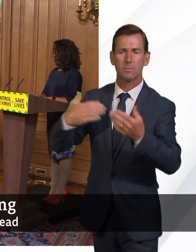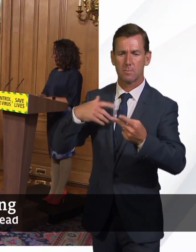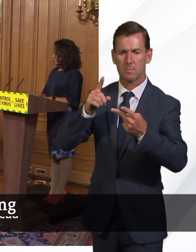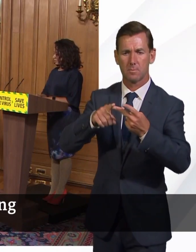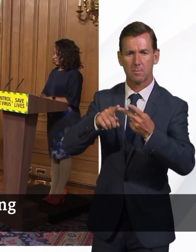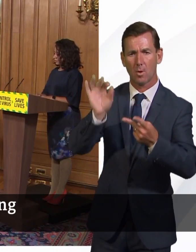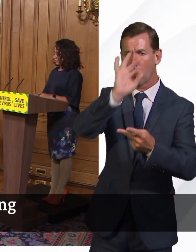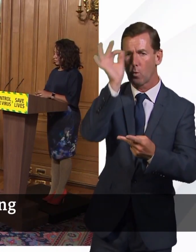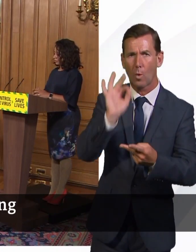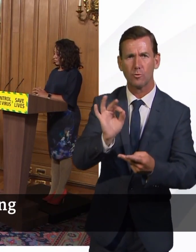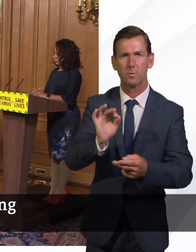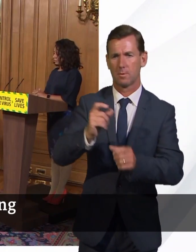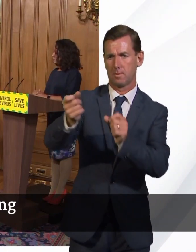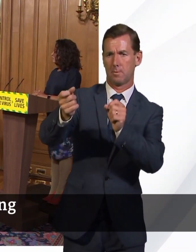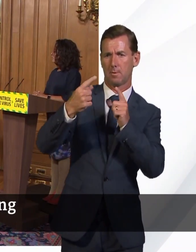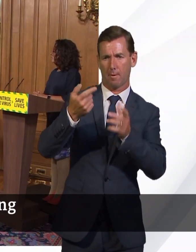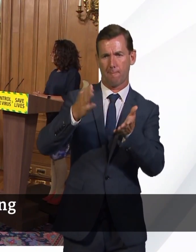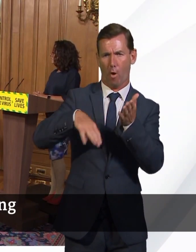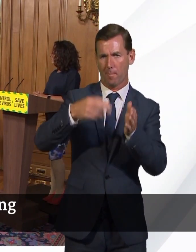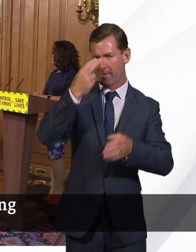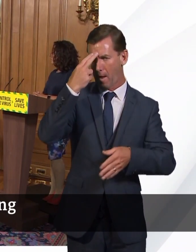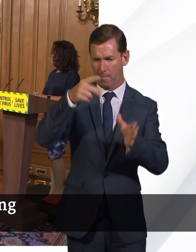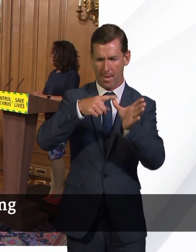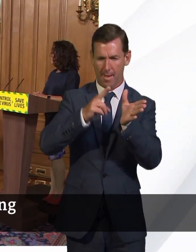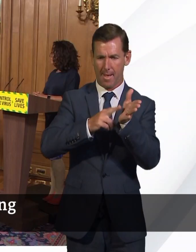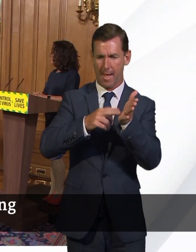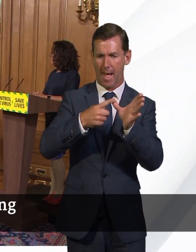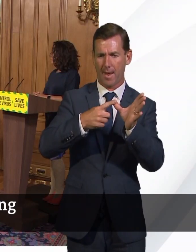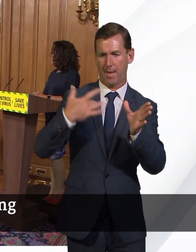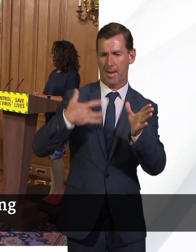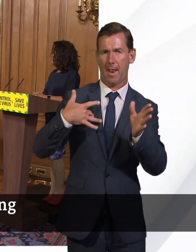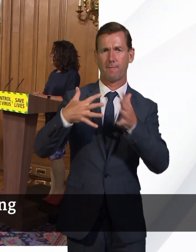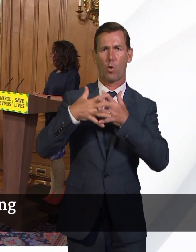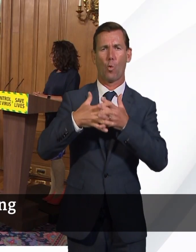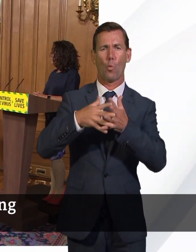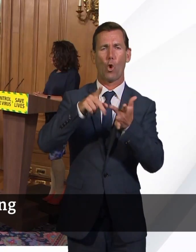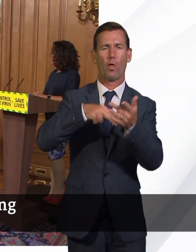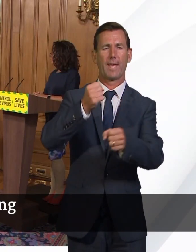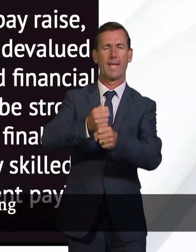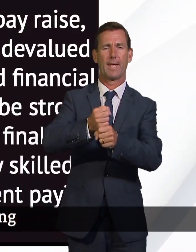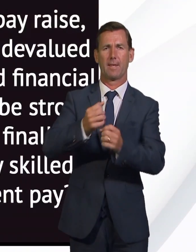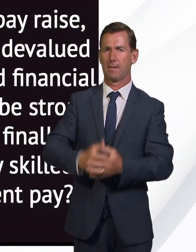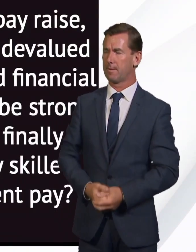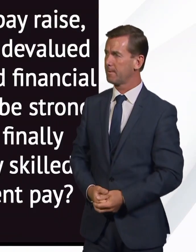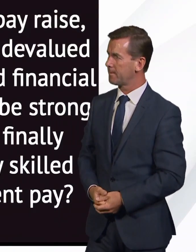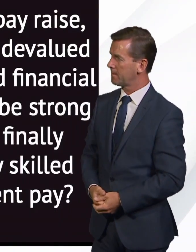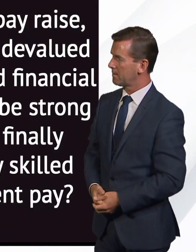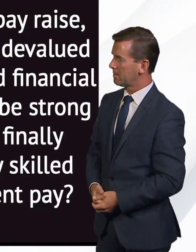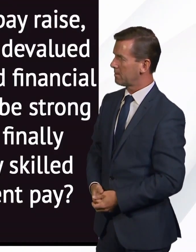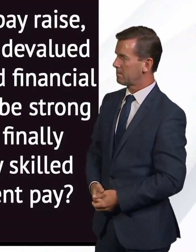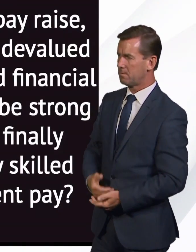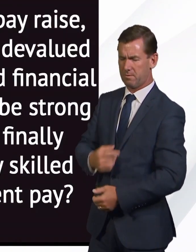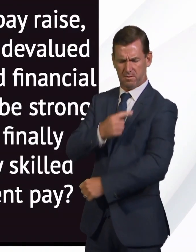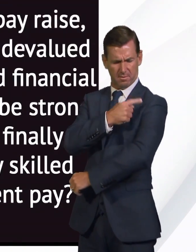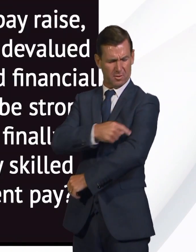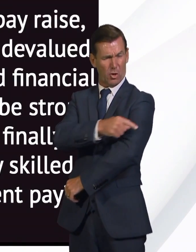is, has been sent in by Anna from Worthing. Anna from Worthing asks, after many years of waiting for a pay rise, nurses